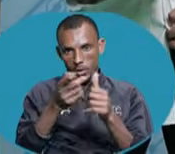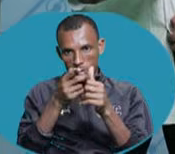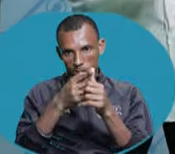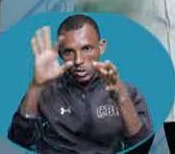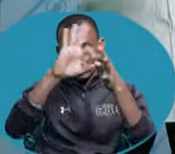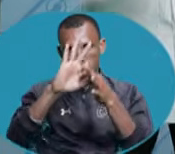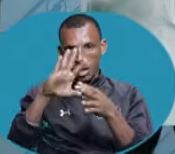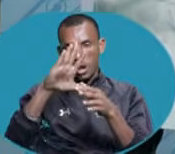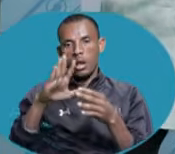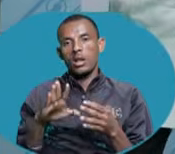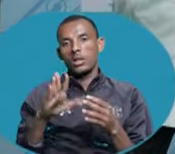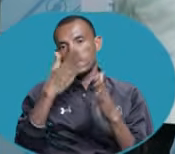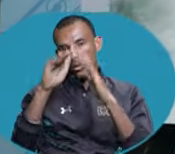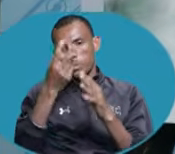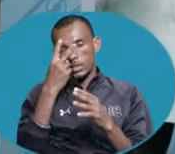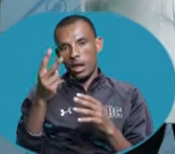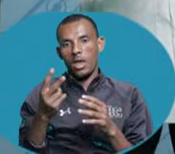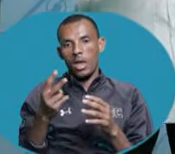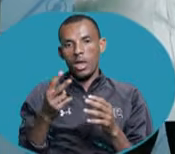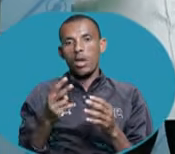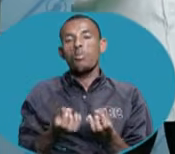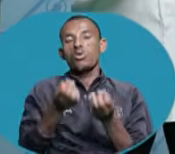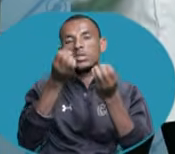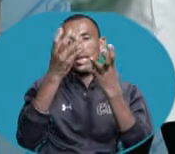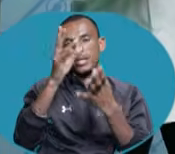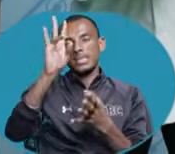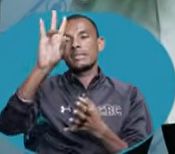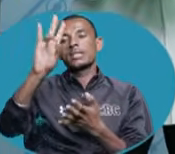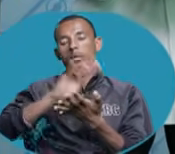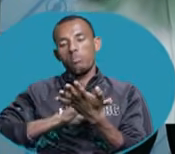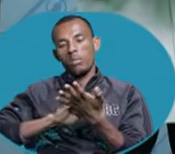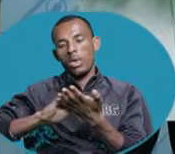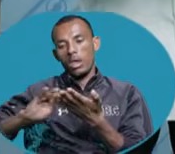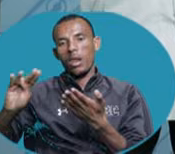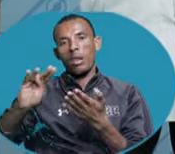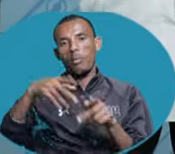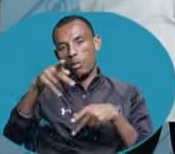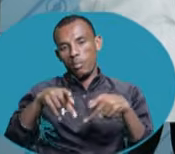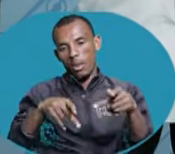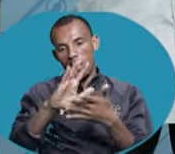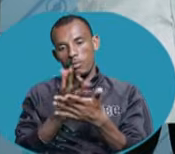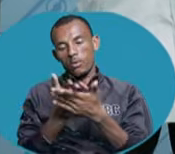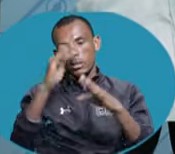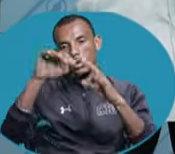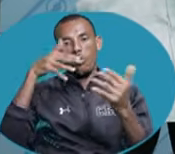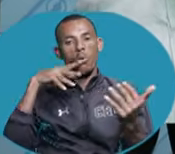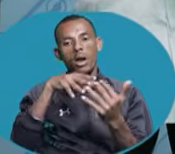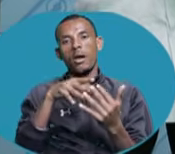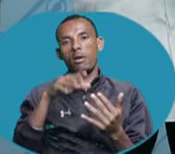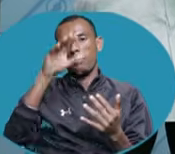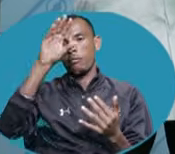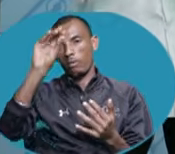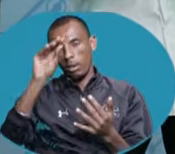this number, 15 million was died. Among these 15 million, 20 million are